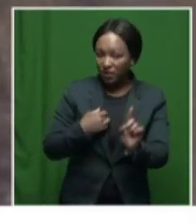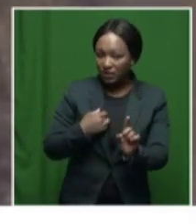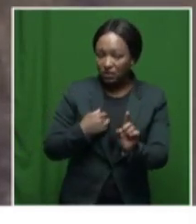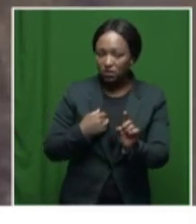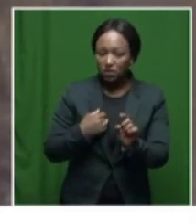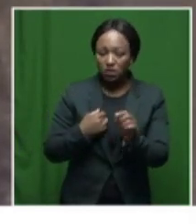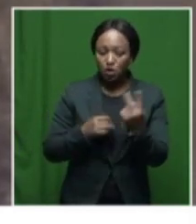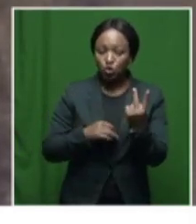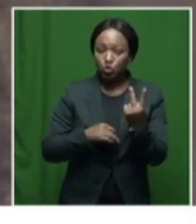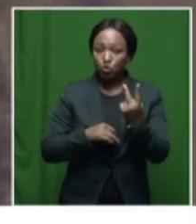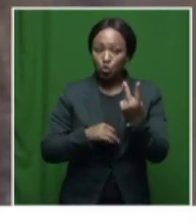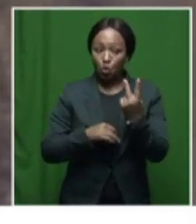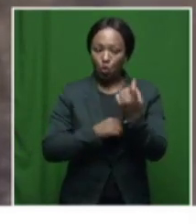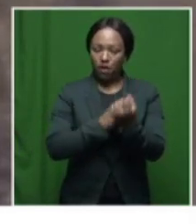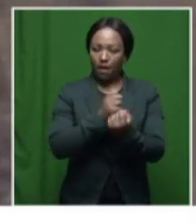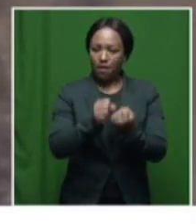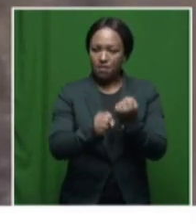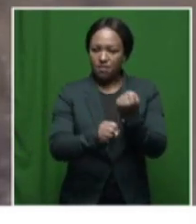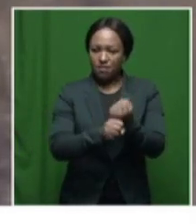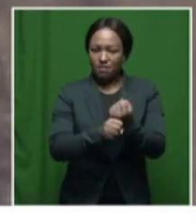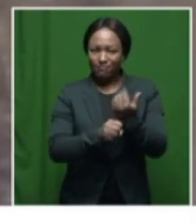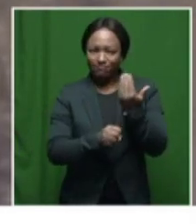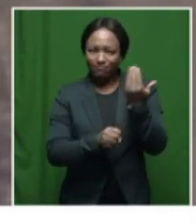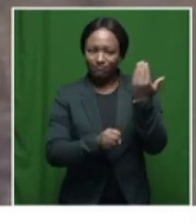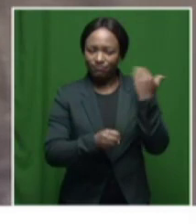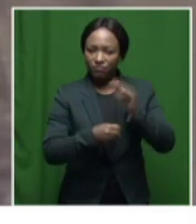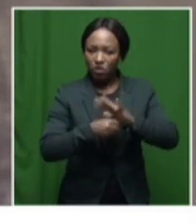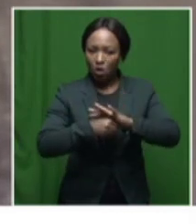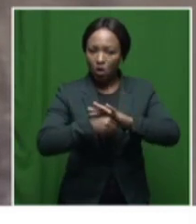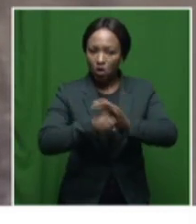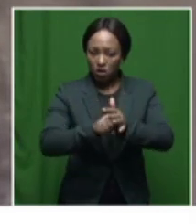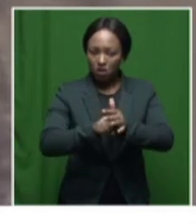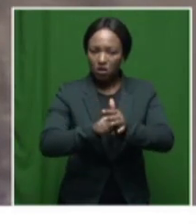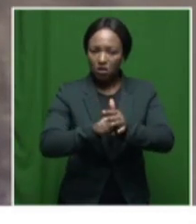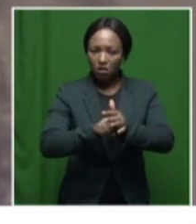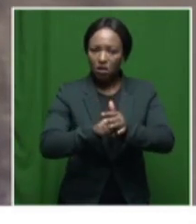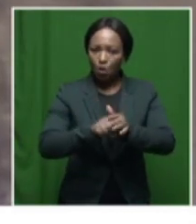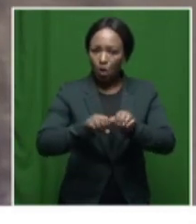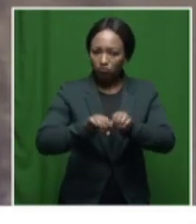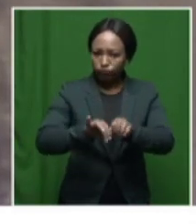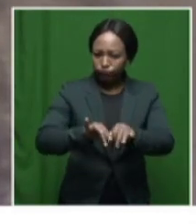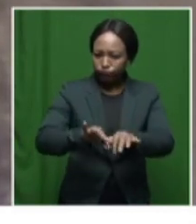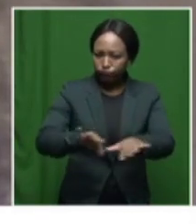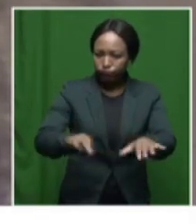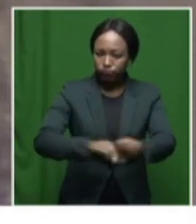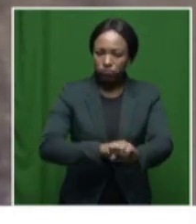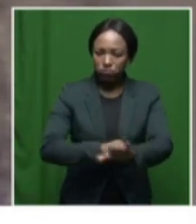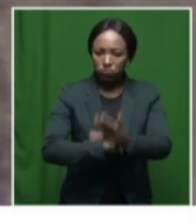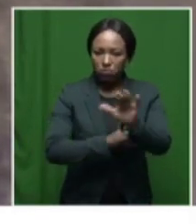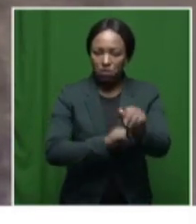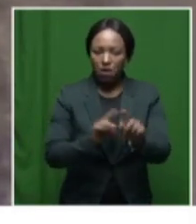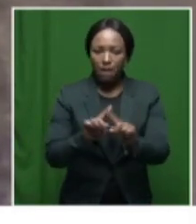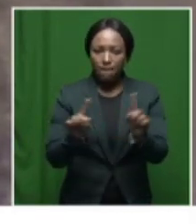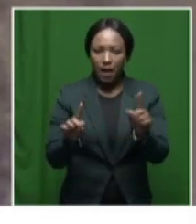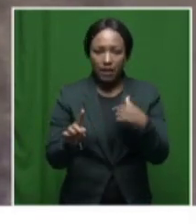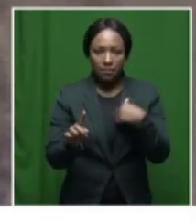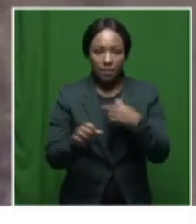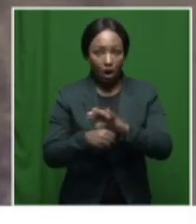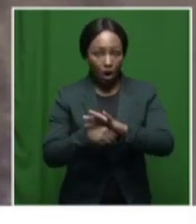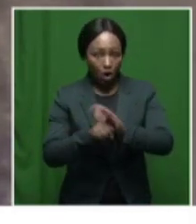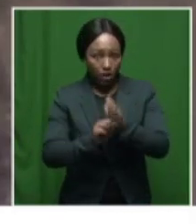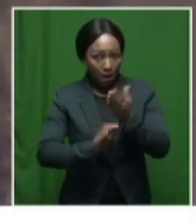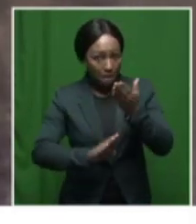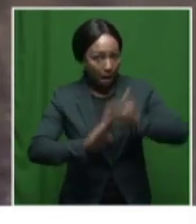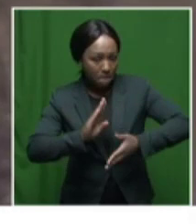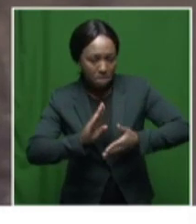years after the virus came, as a novel virus came to South Africa, we're still far away from ending of this pandemic,